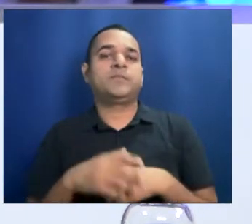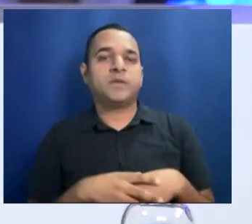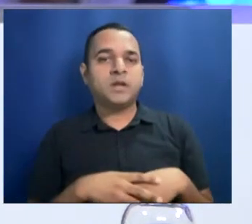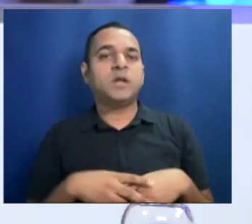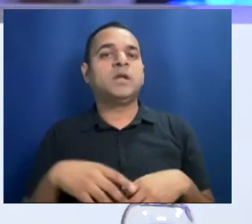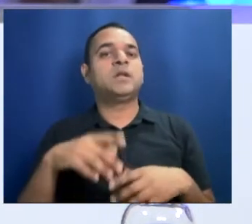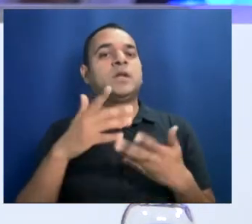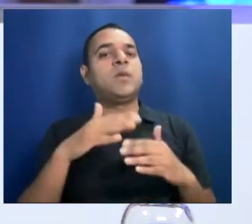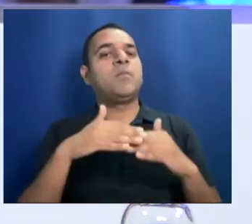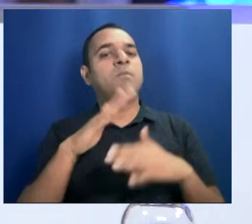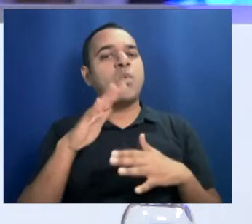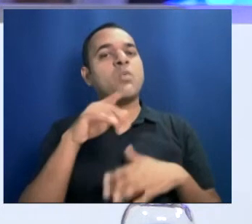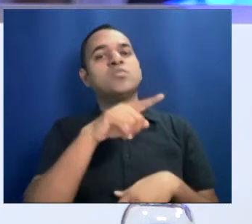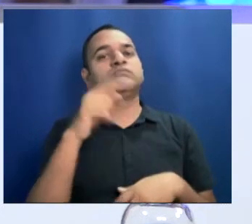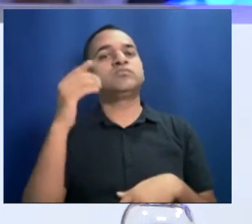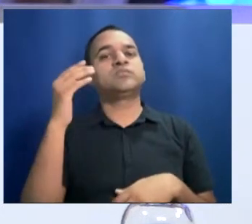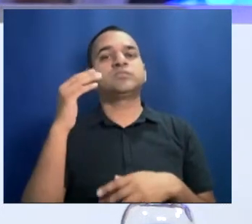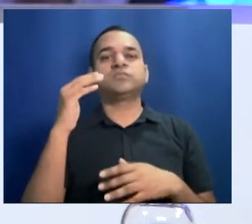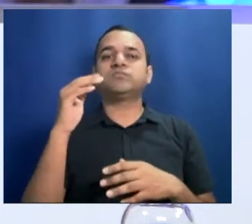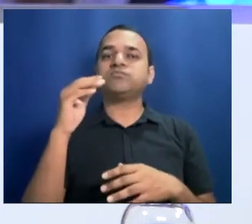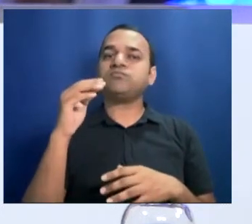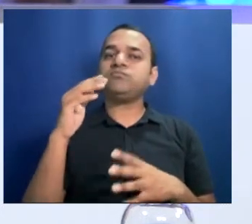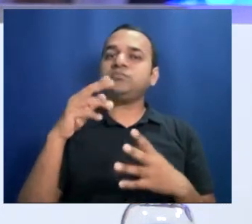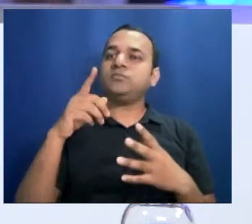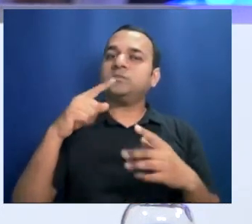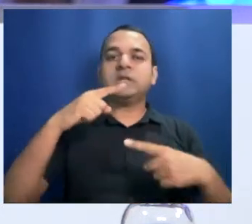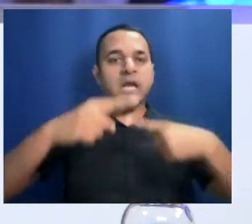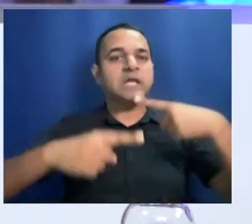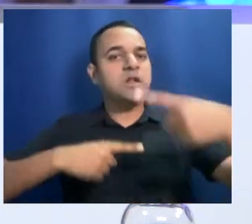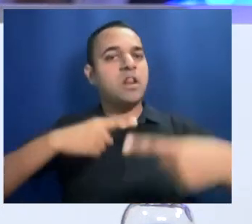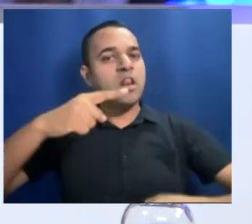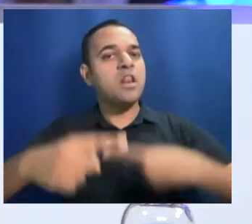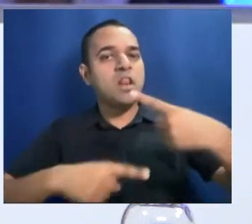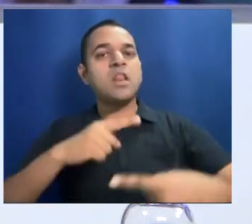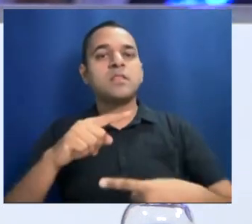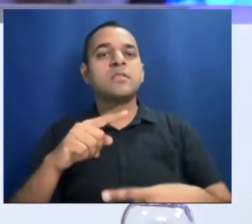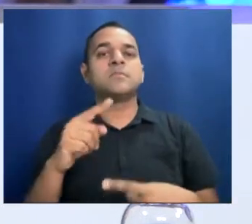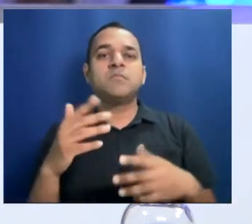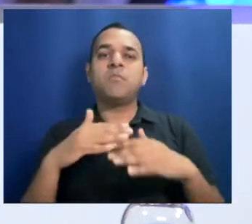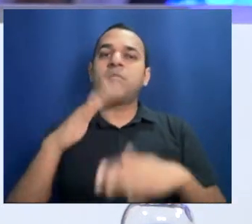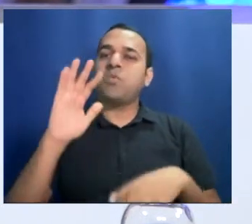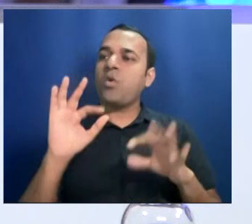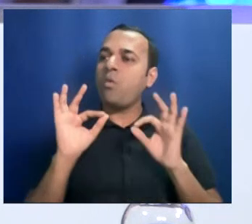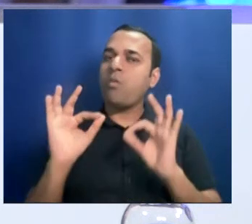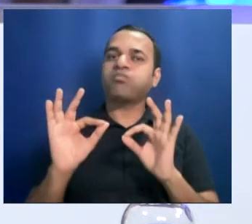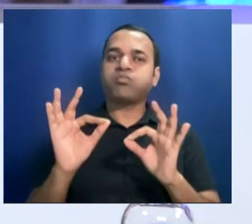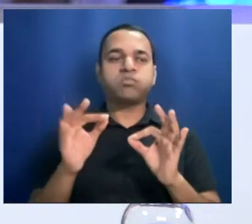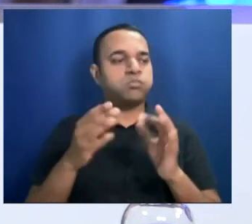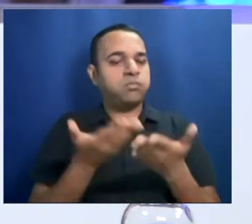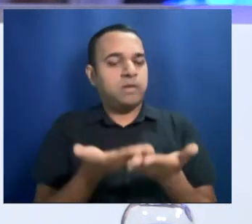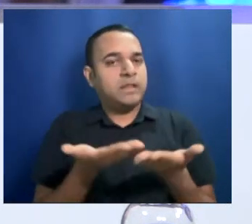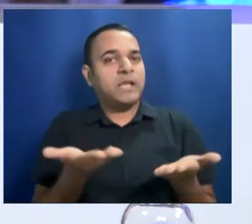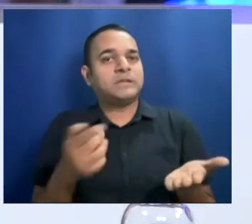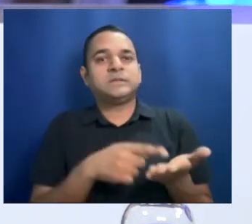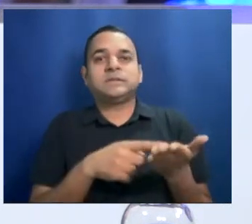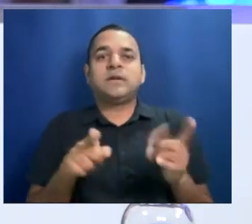go for more eco-friendly products when it comes to food or cleaning. And men tend to